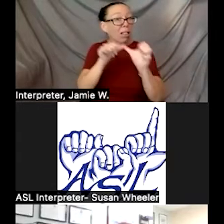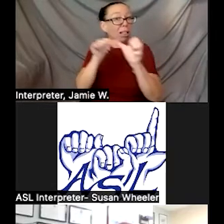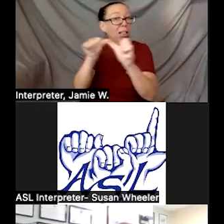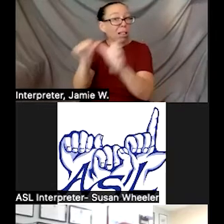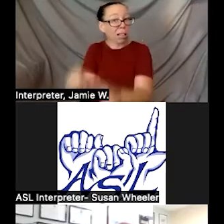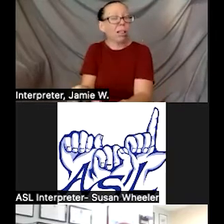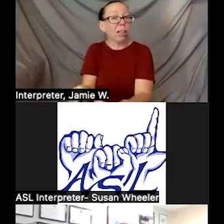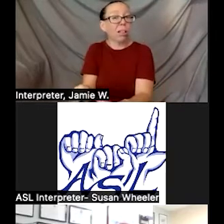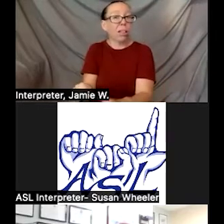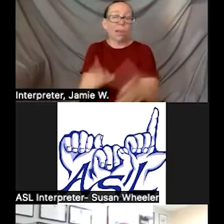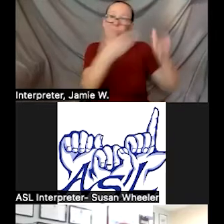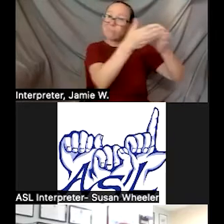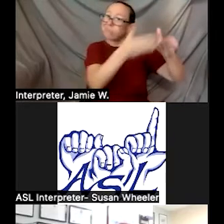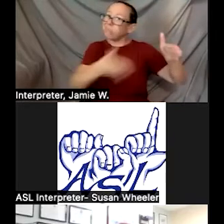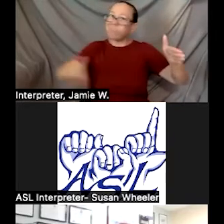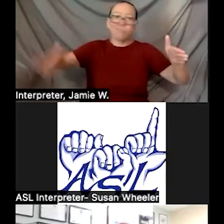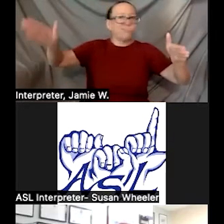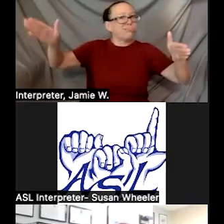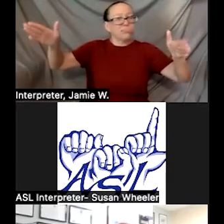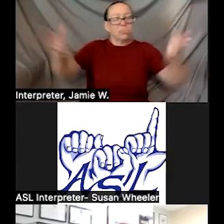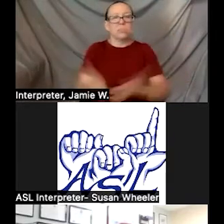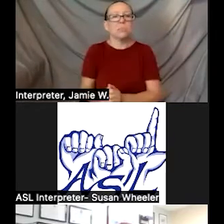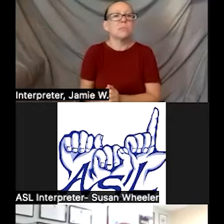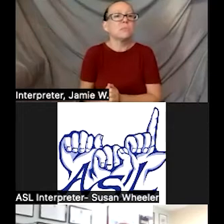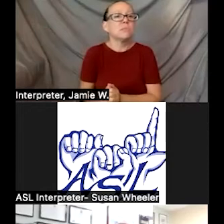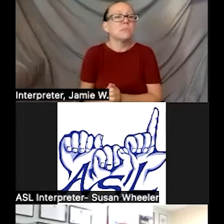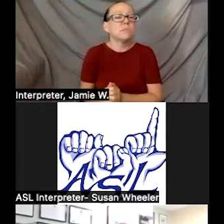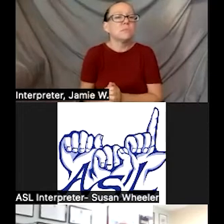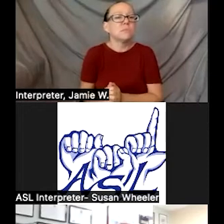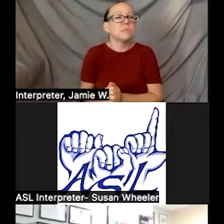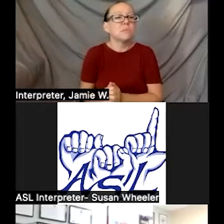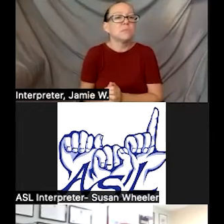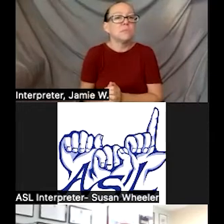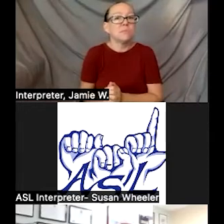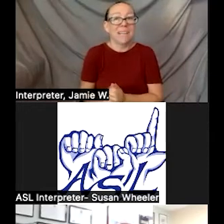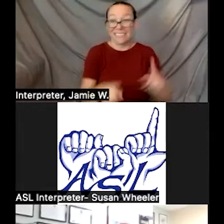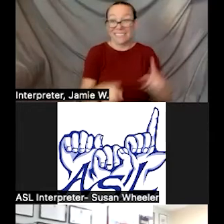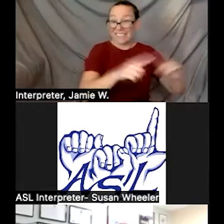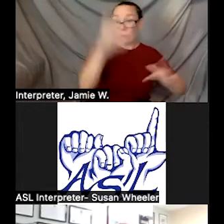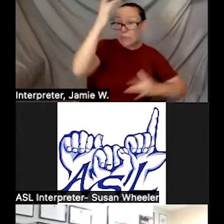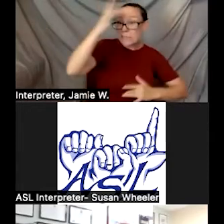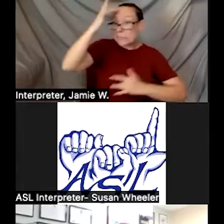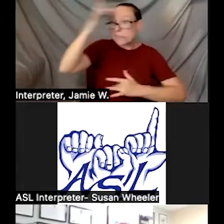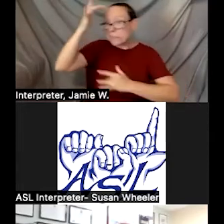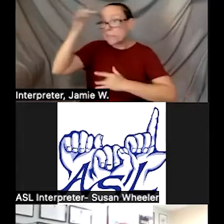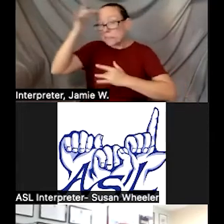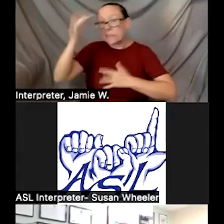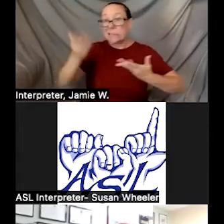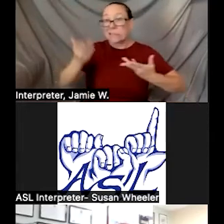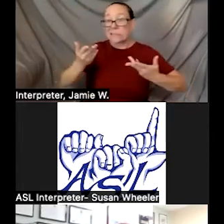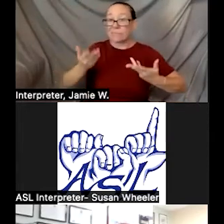cross-sectional, and kind of compound on each other. Next.